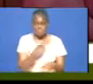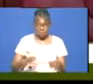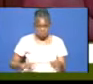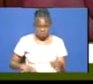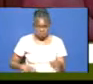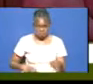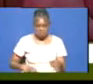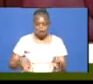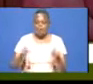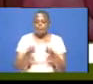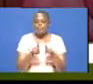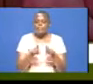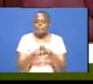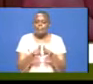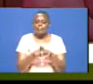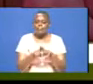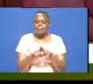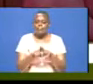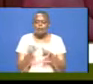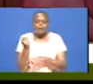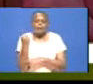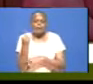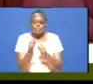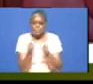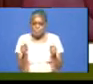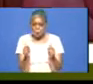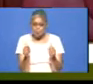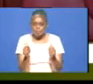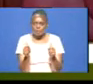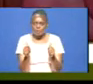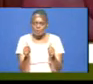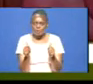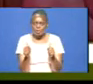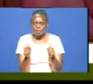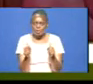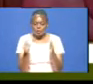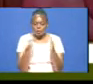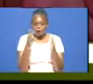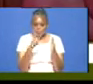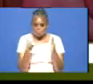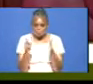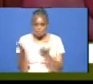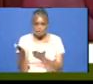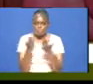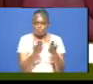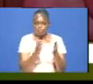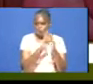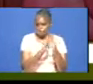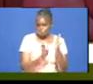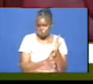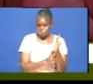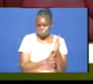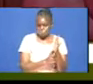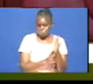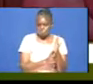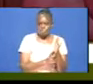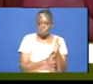also seeing the sense of bringing this bill that will also provide the regulations of the community groups,